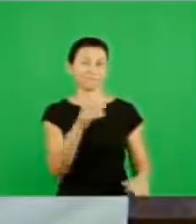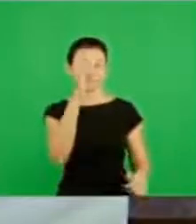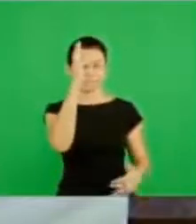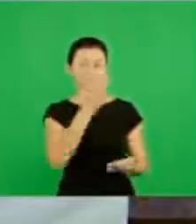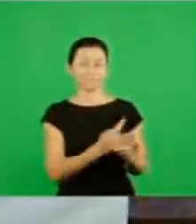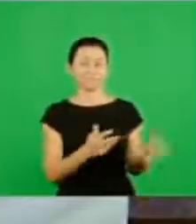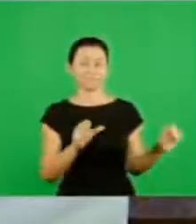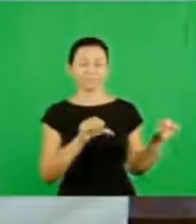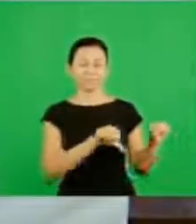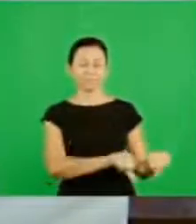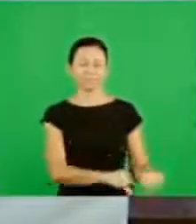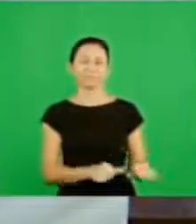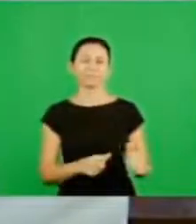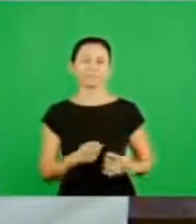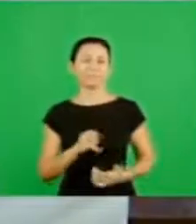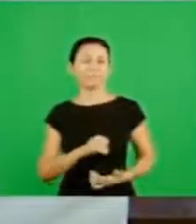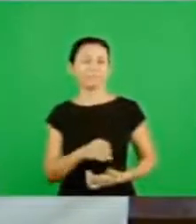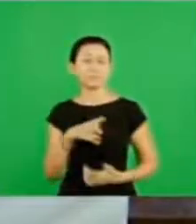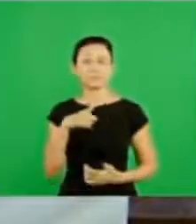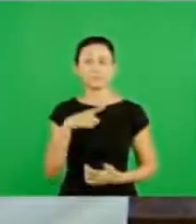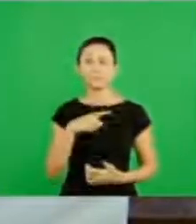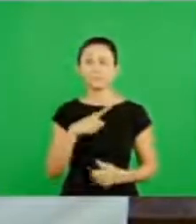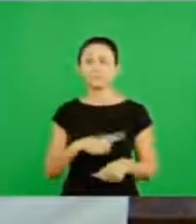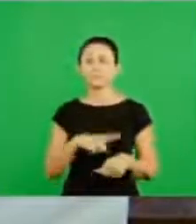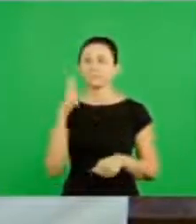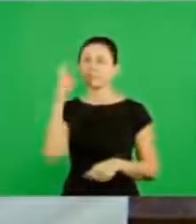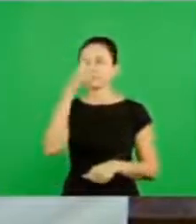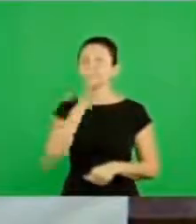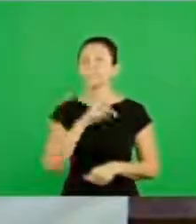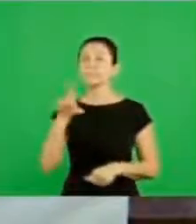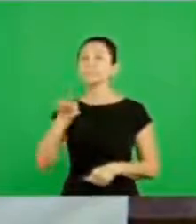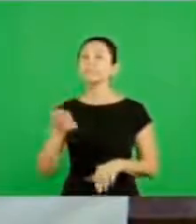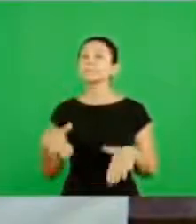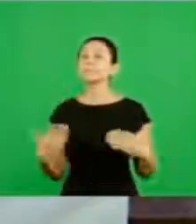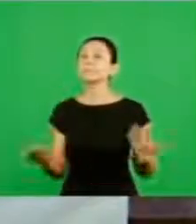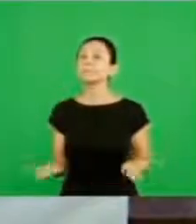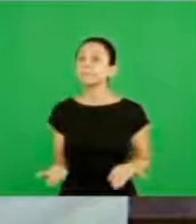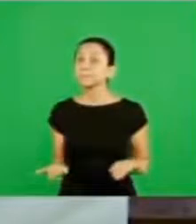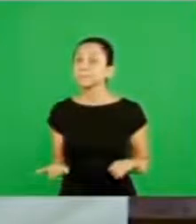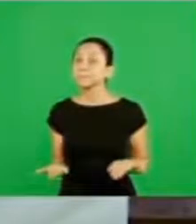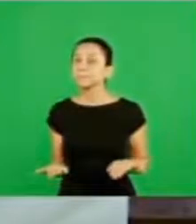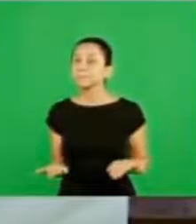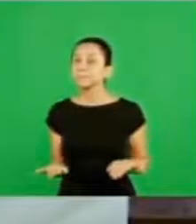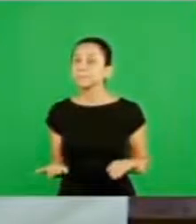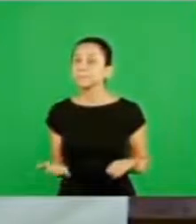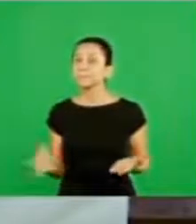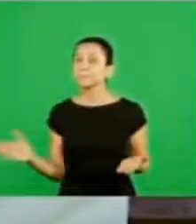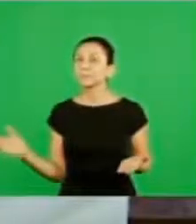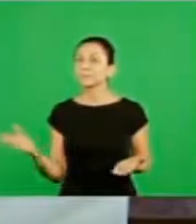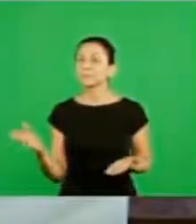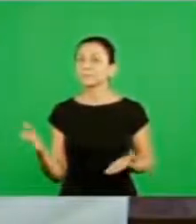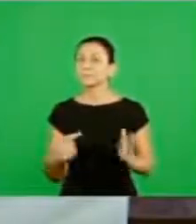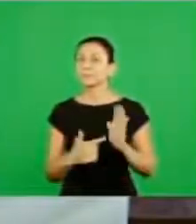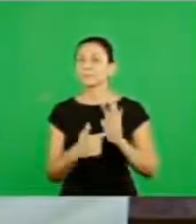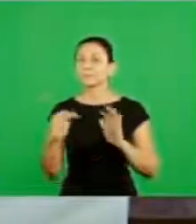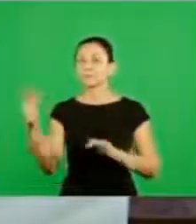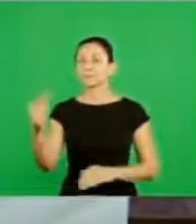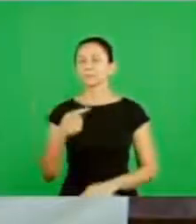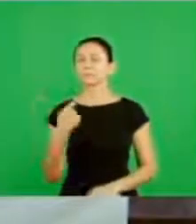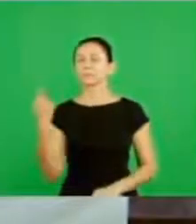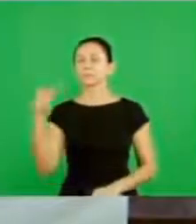to go against our brethren who brought us till here. It was a faith that was in crisis. If there was a crisis, we need